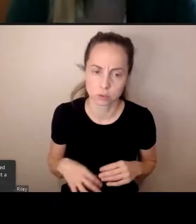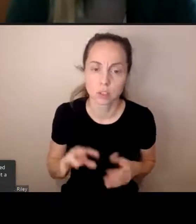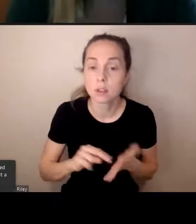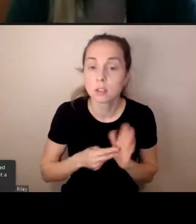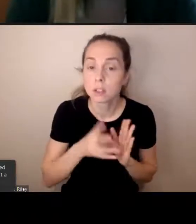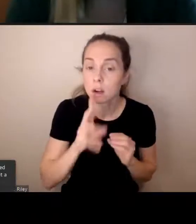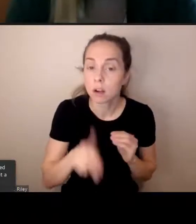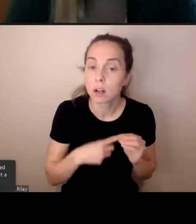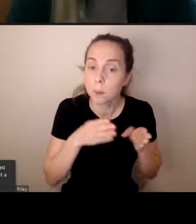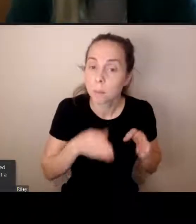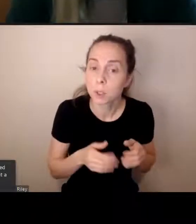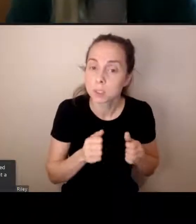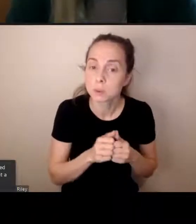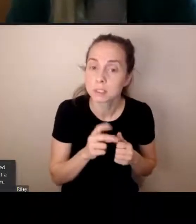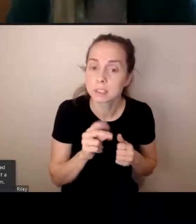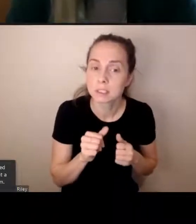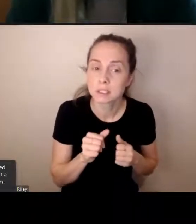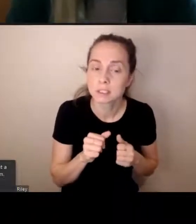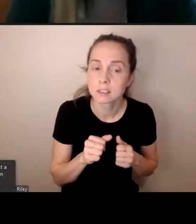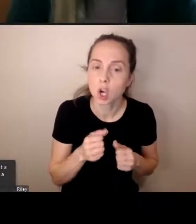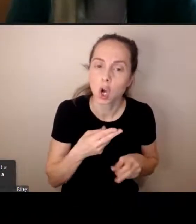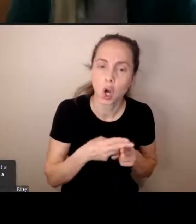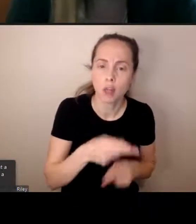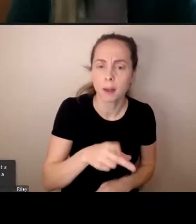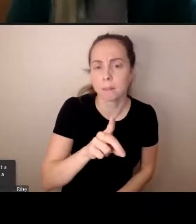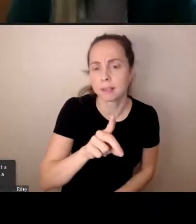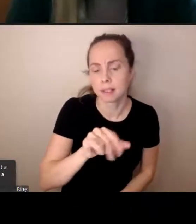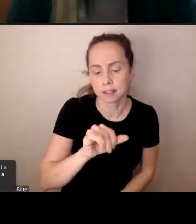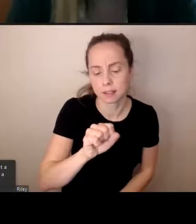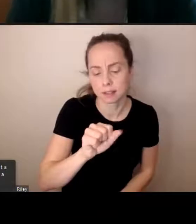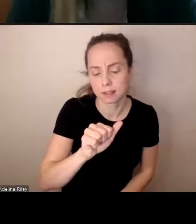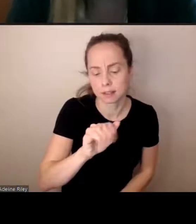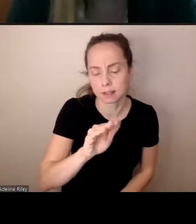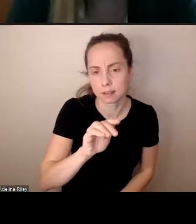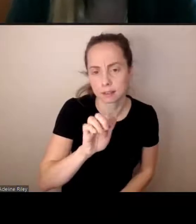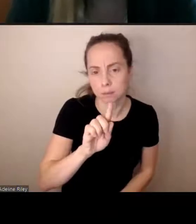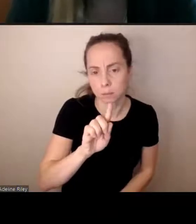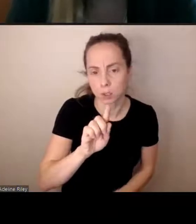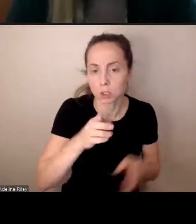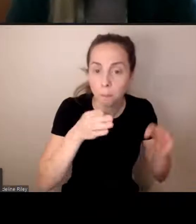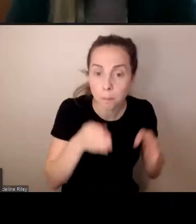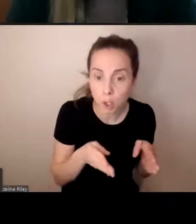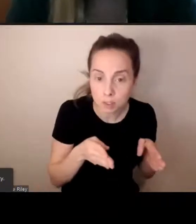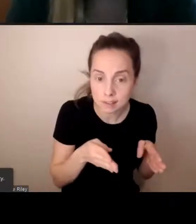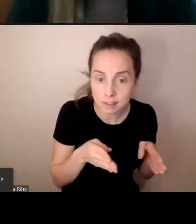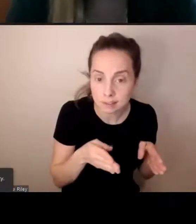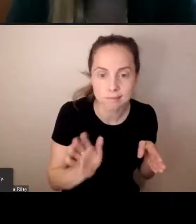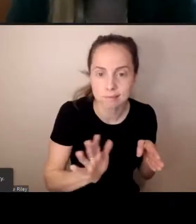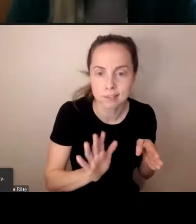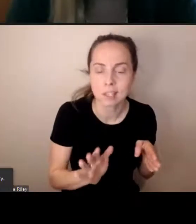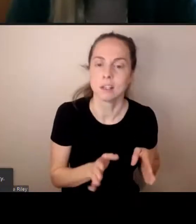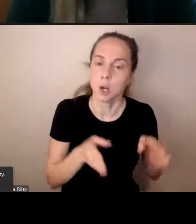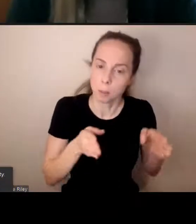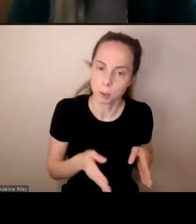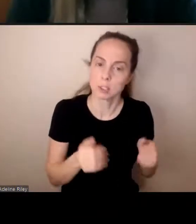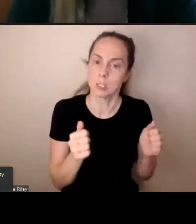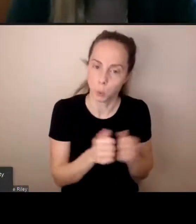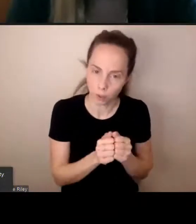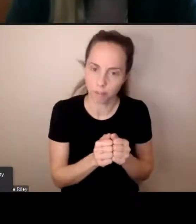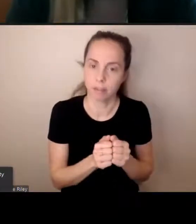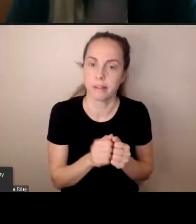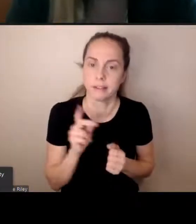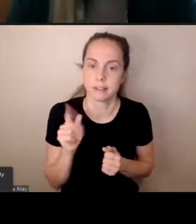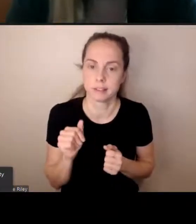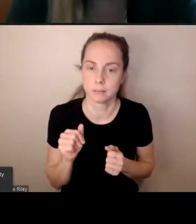with a disability, we shouldn't call them a disabled person. We should call them a person with a disability. And at the